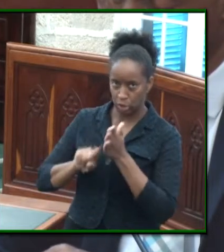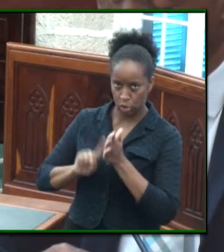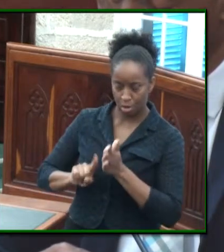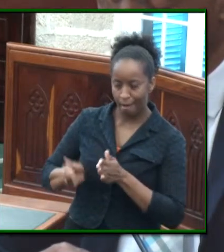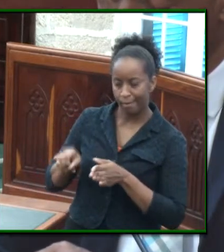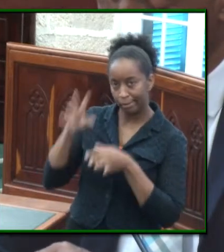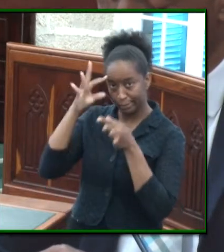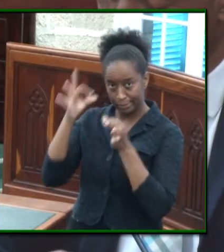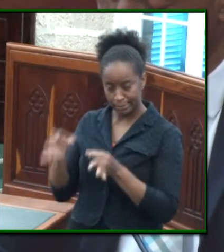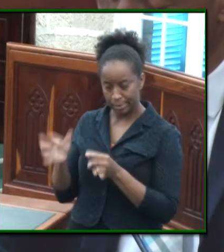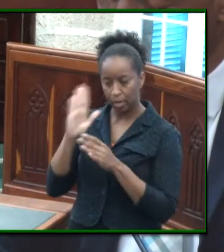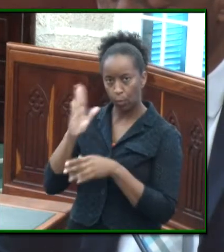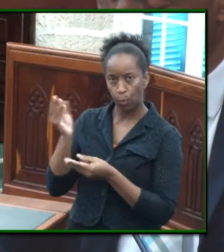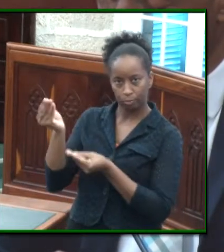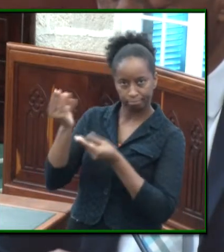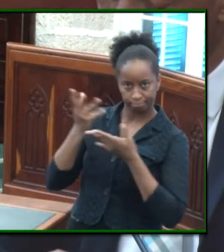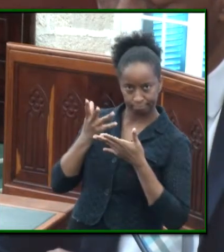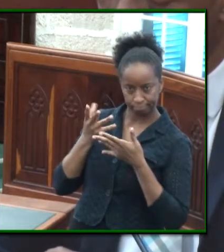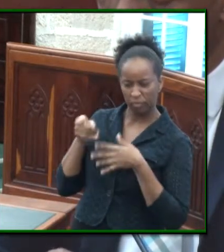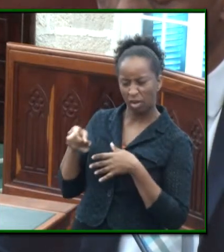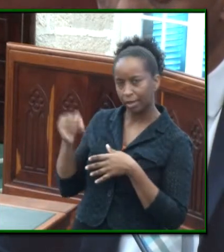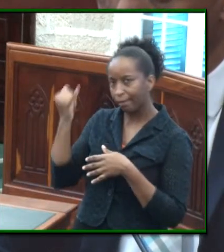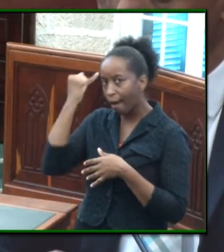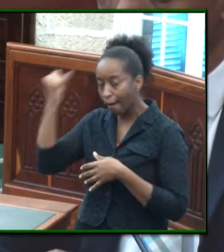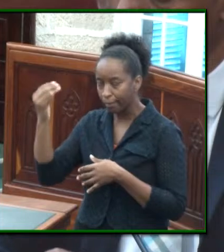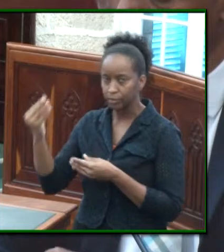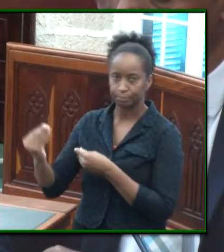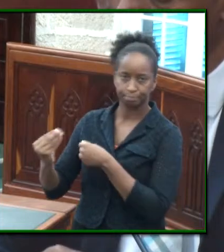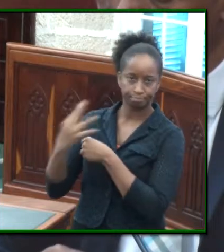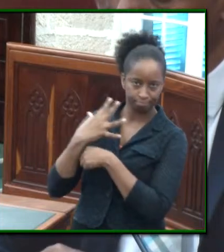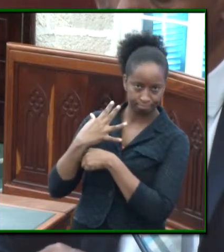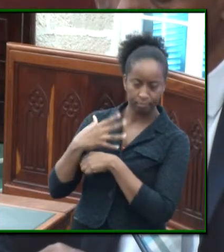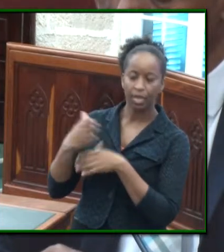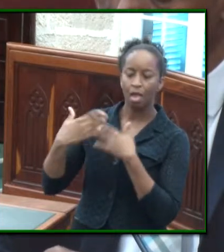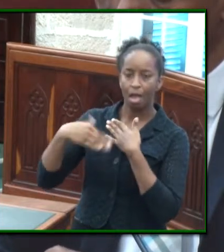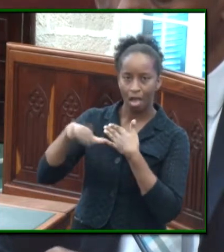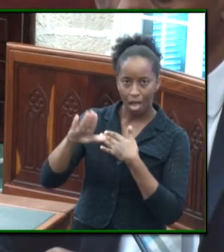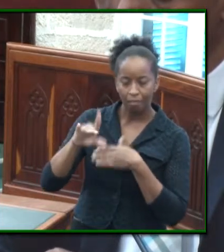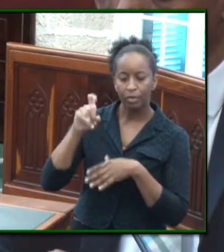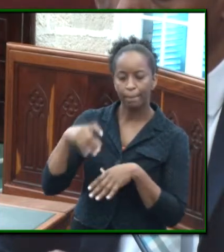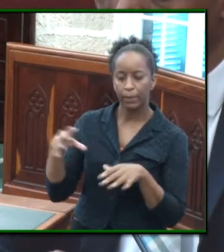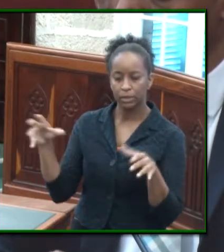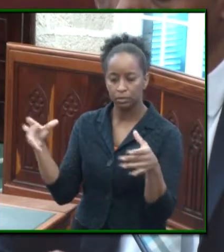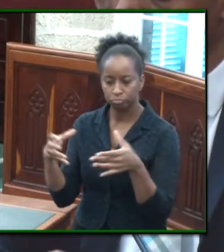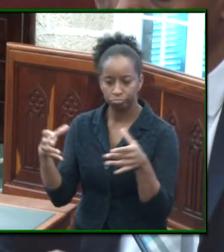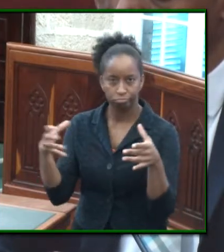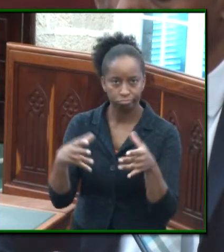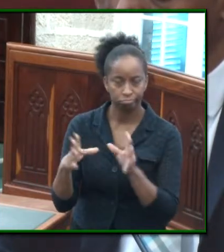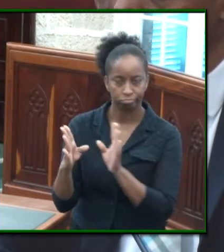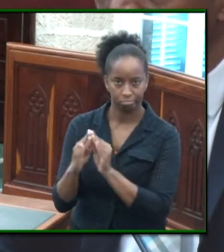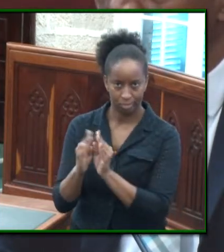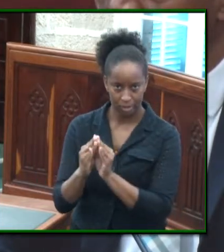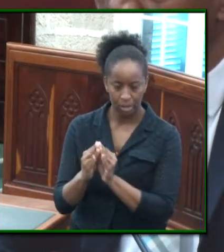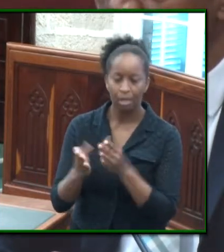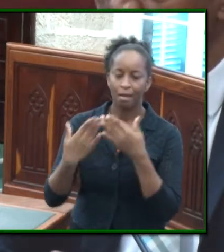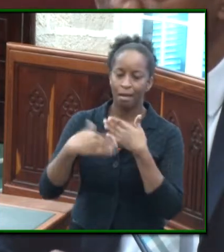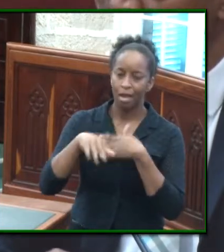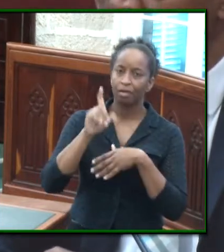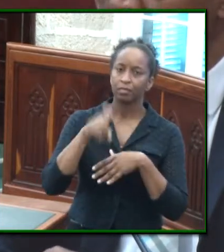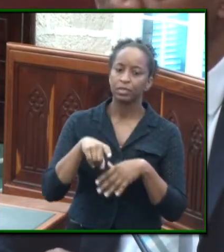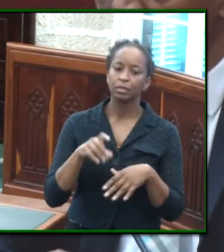anticipate that will take no more than 2 meetings. I have to engage, of course, with the Ministry of Finance because they have to agree to the tariff of